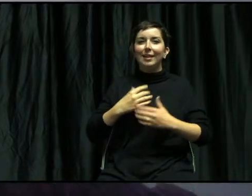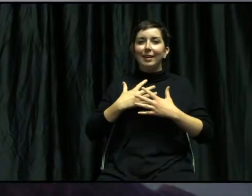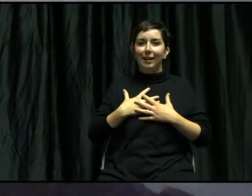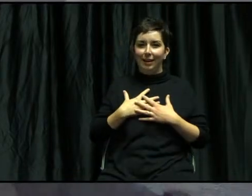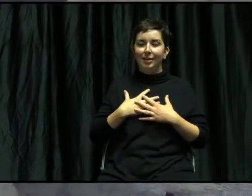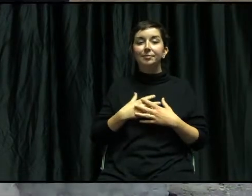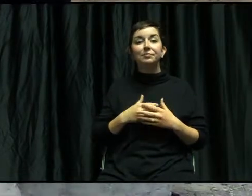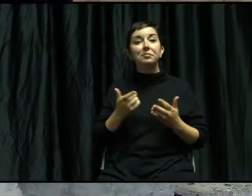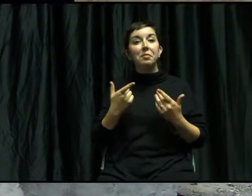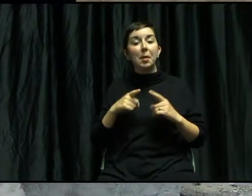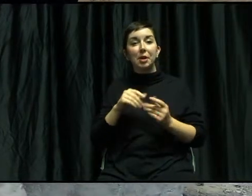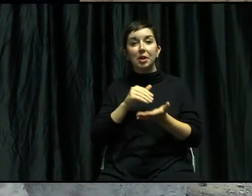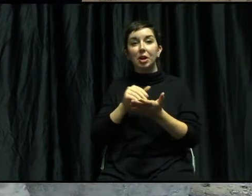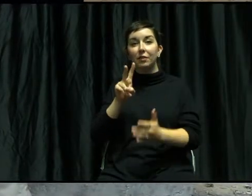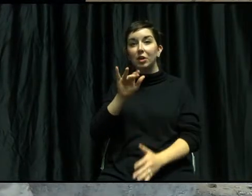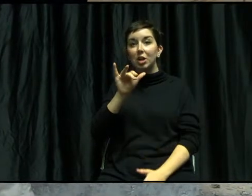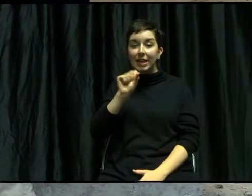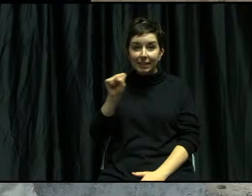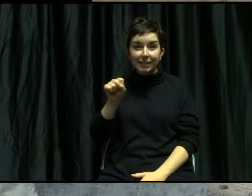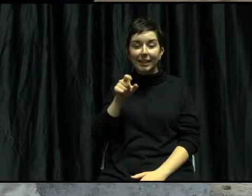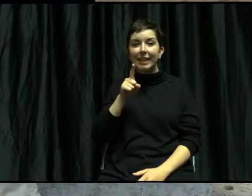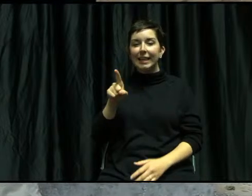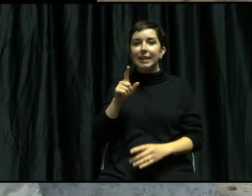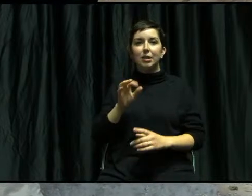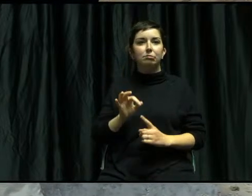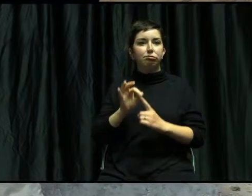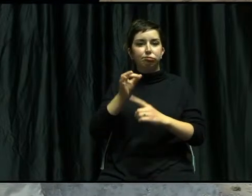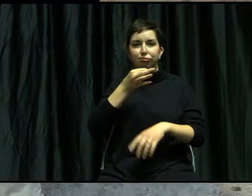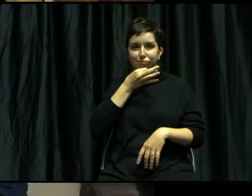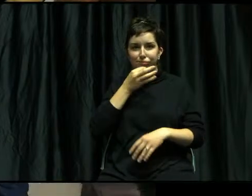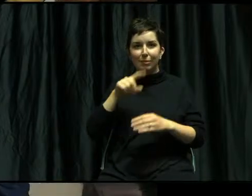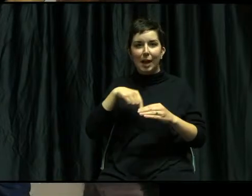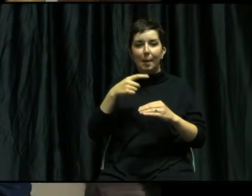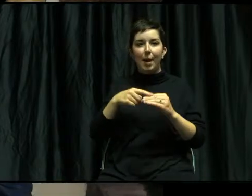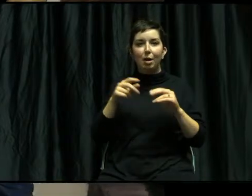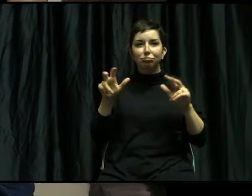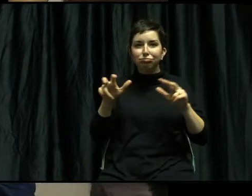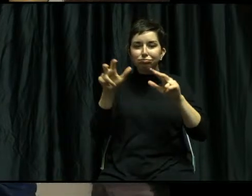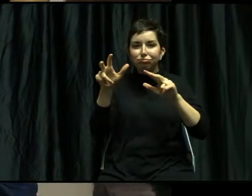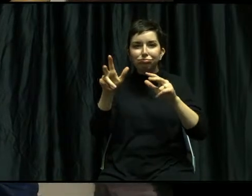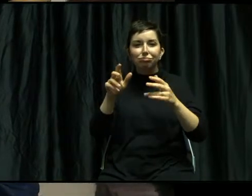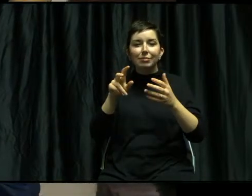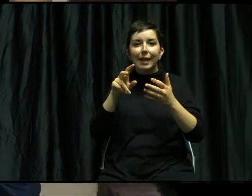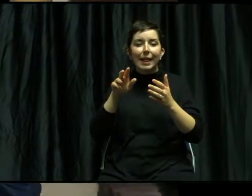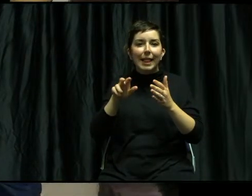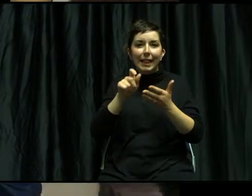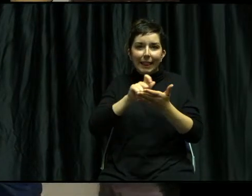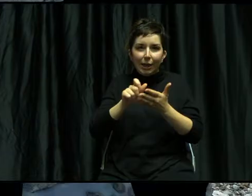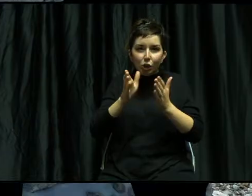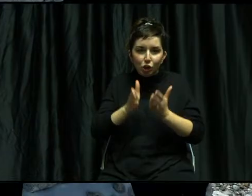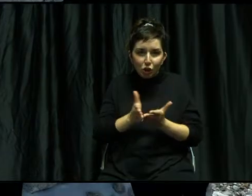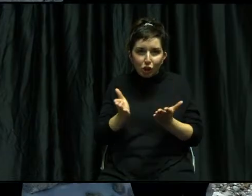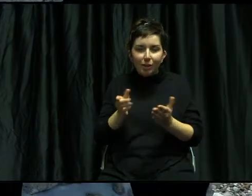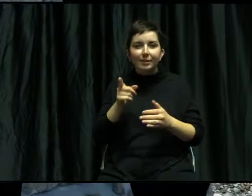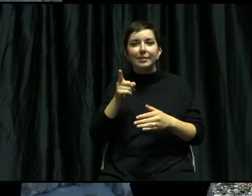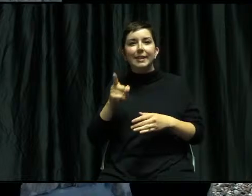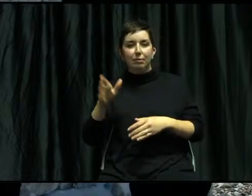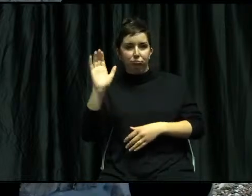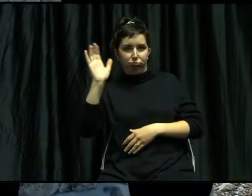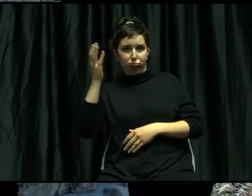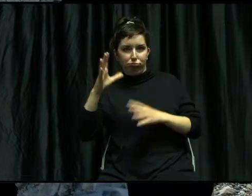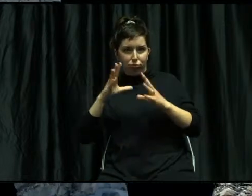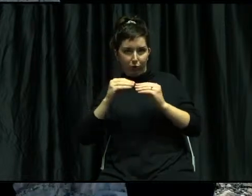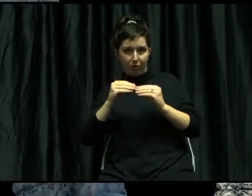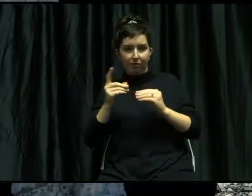himself, Dr. Voss is a well-known expert on mountaineering literature, presenting at conferences worldwide. He was a member of